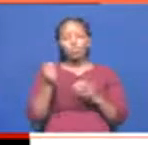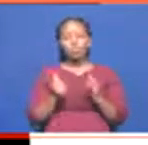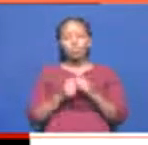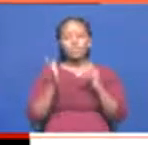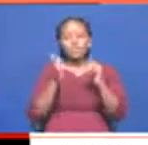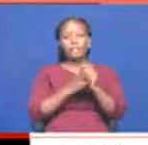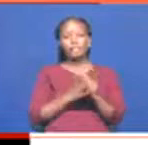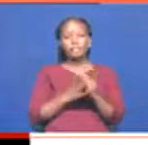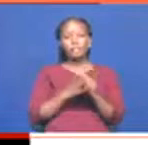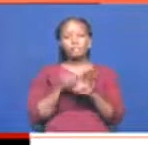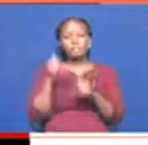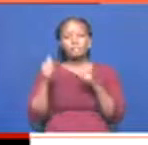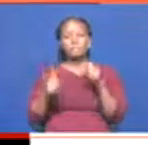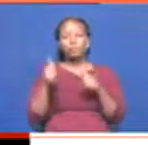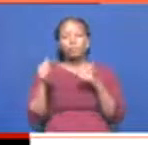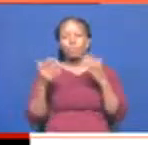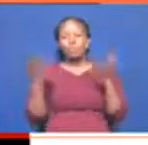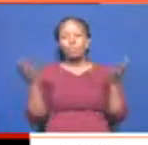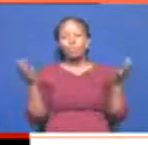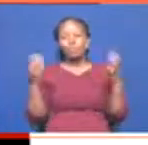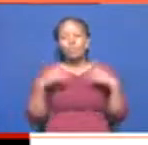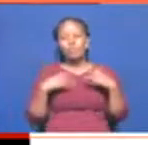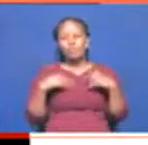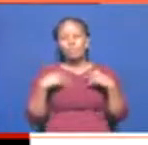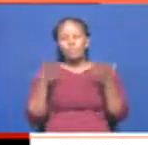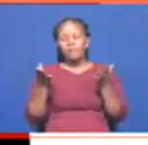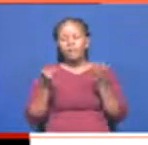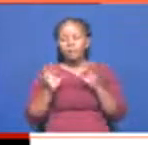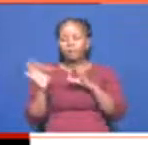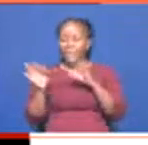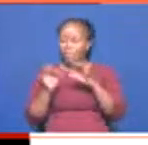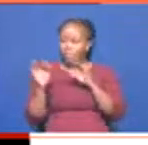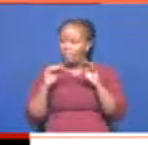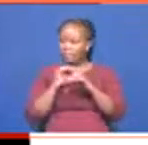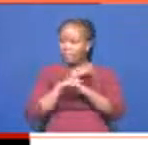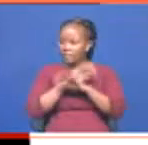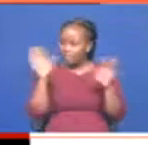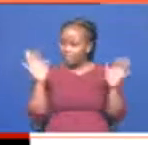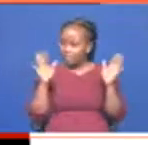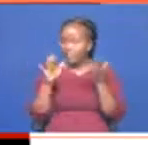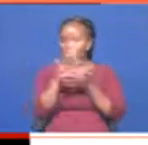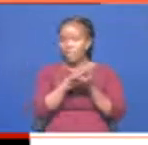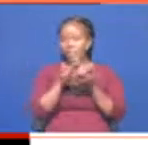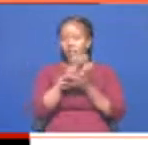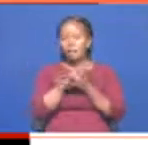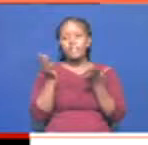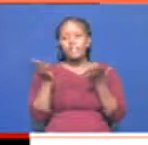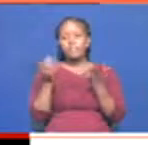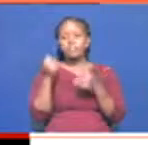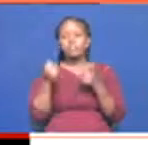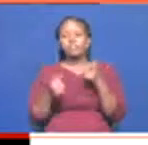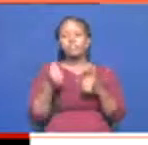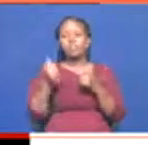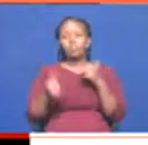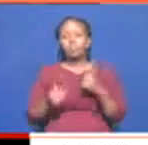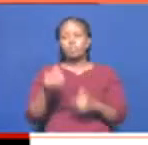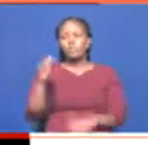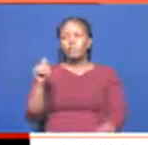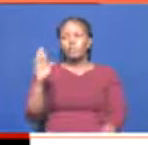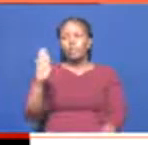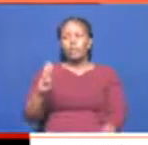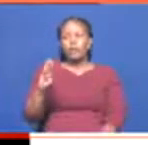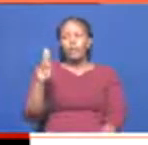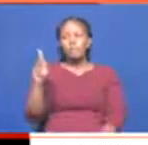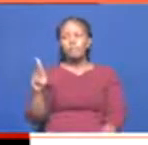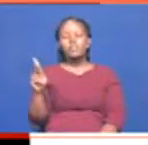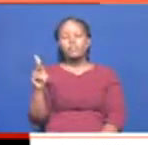you know, spelled out very, very clearly the areas that the EBK